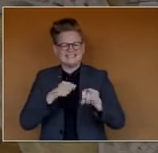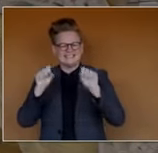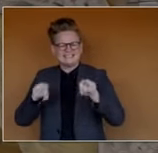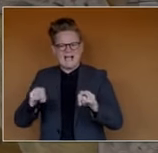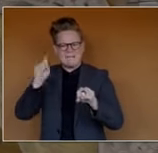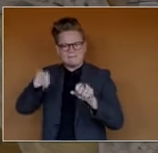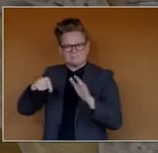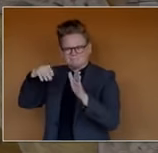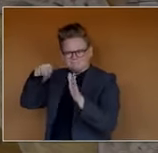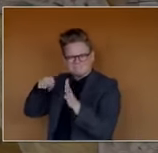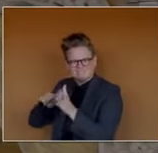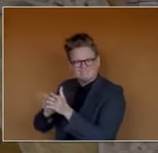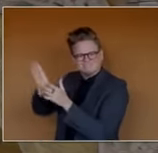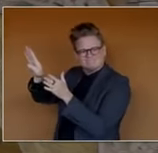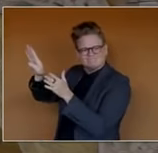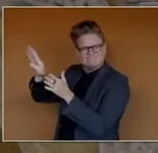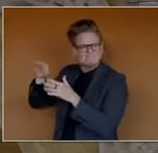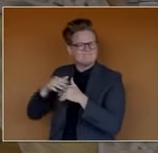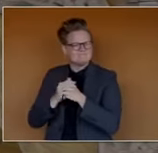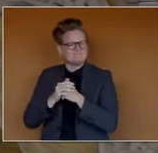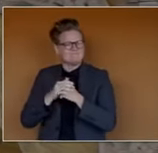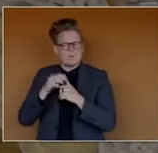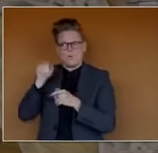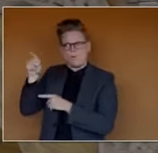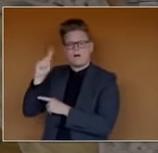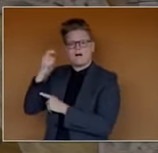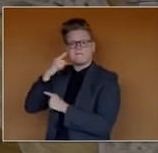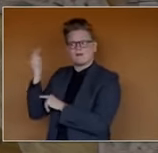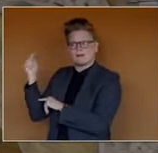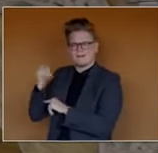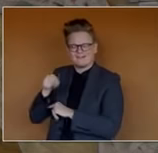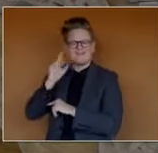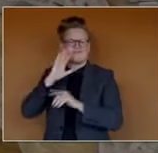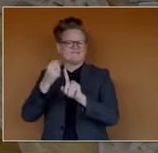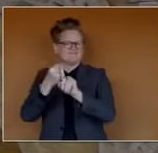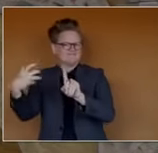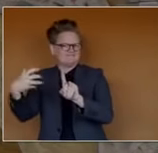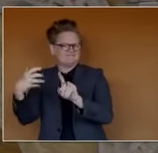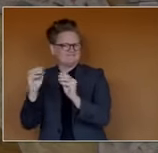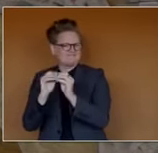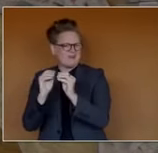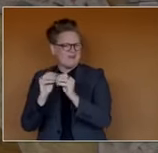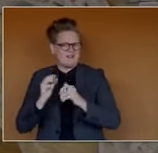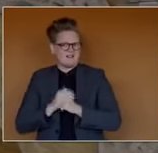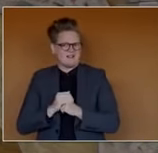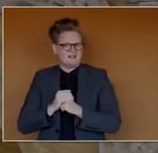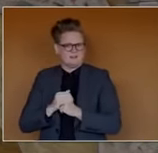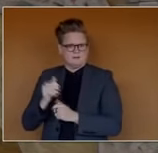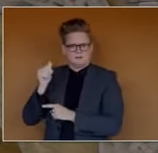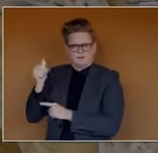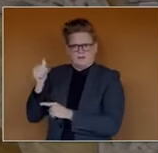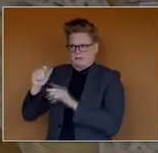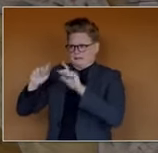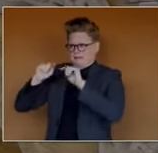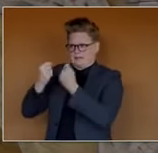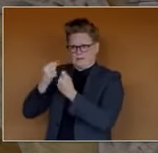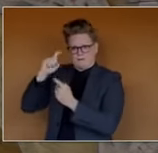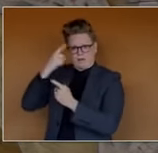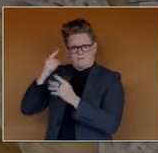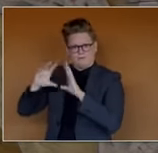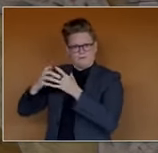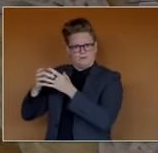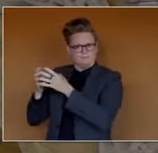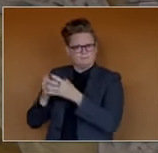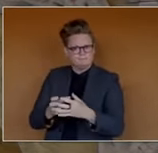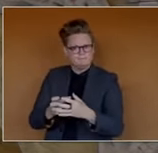today, but I think the fact that the governor and his team came to the Fruitvale to acknowledge what has happened, how difficult